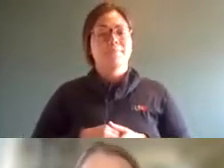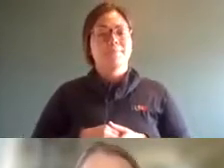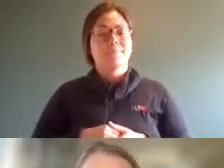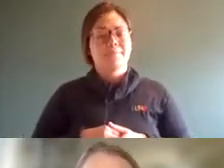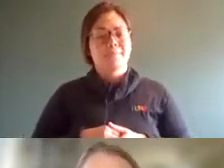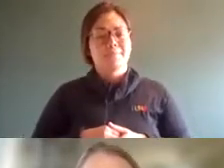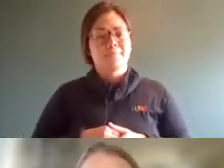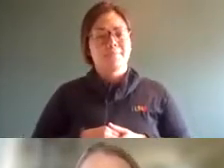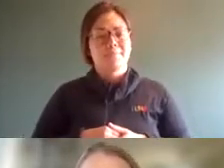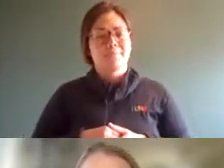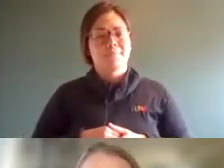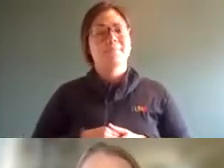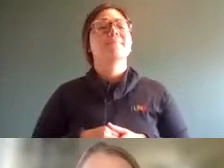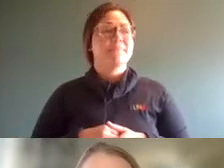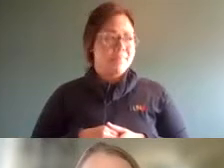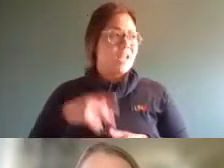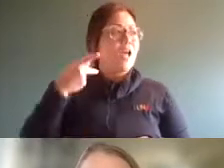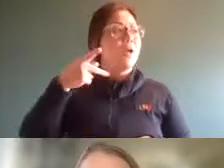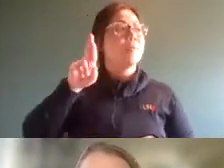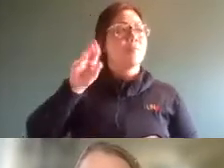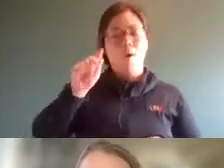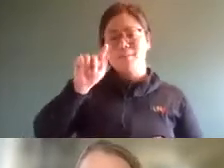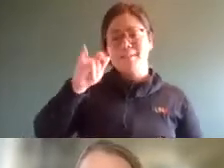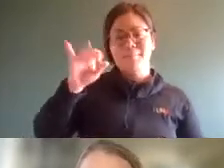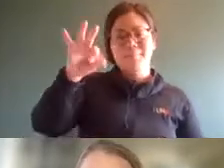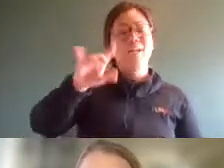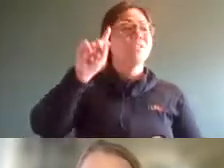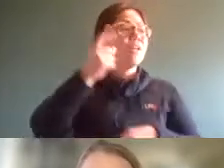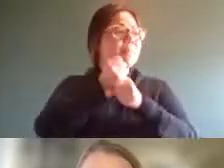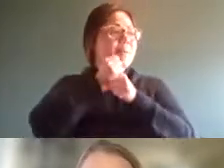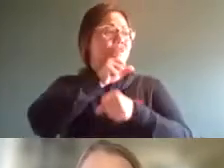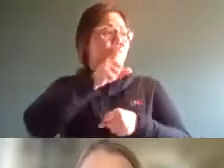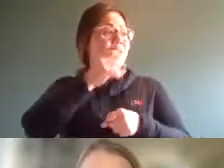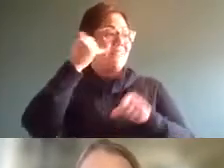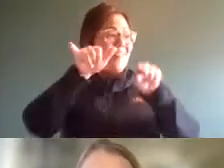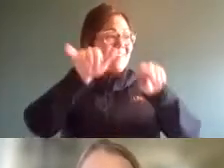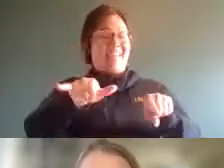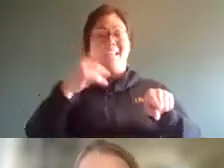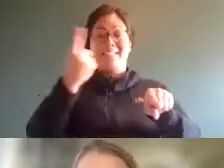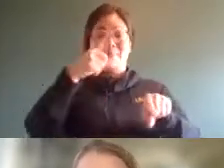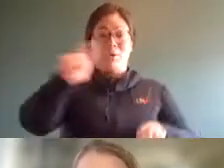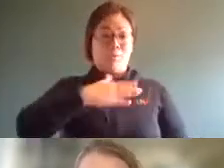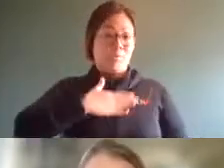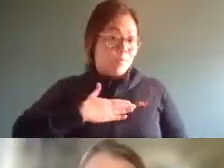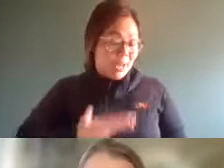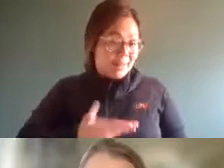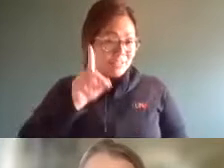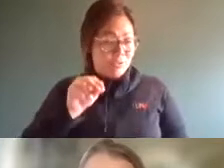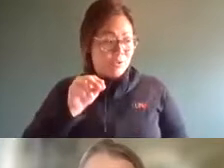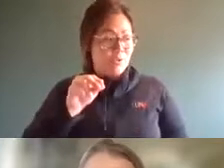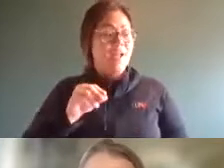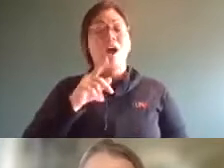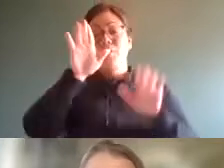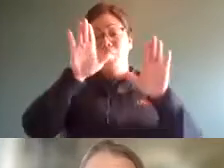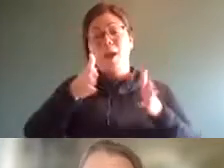interviews. Again, that pro tip here of just making sure that if this is something that you're willing to do, an awesome way to make